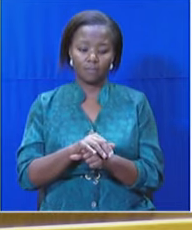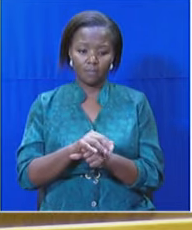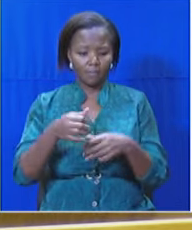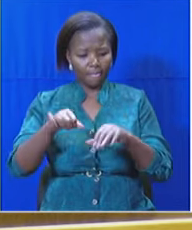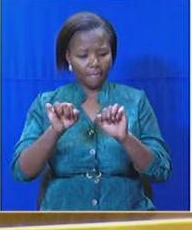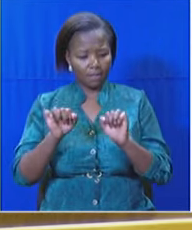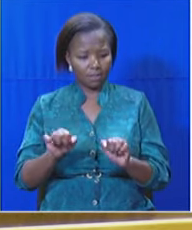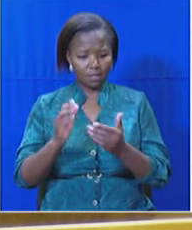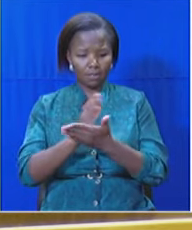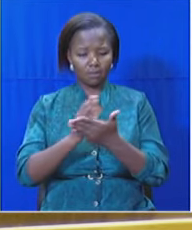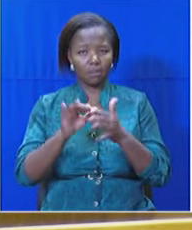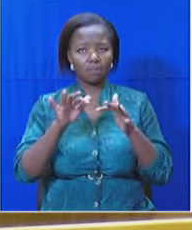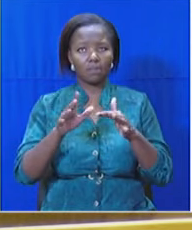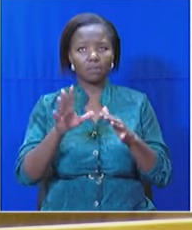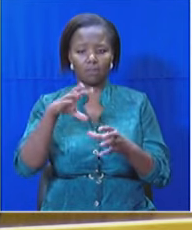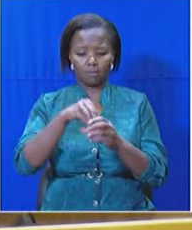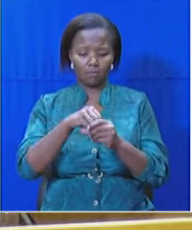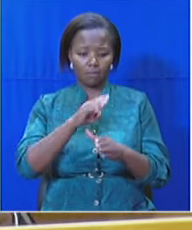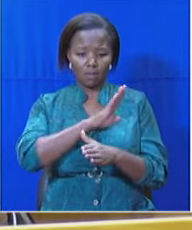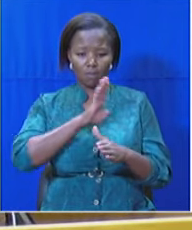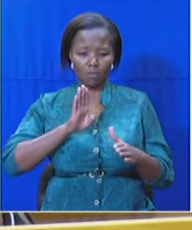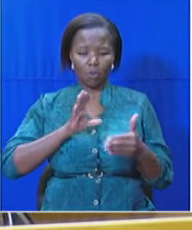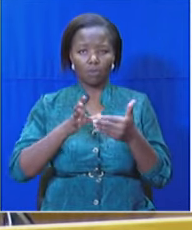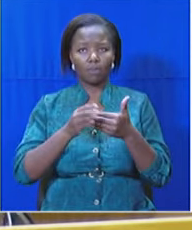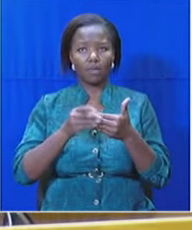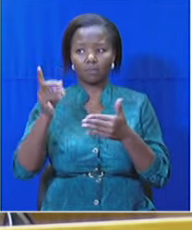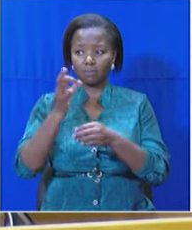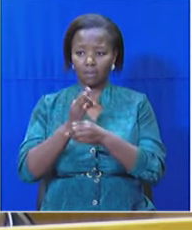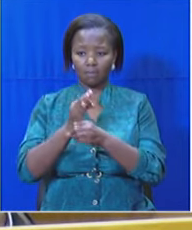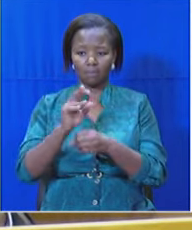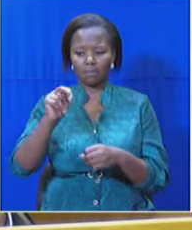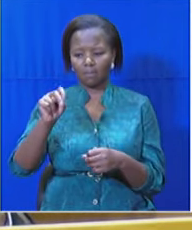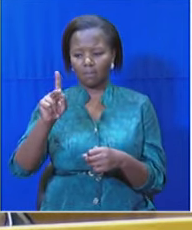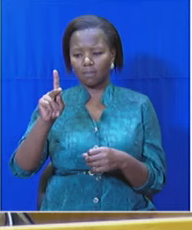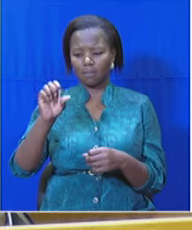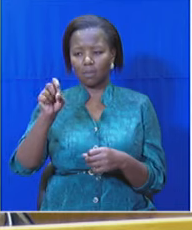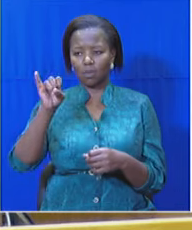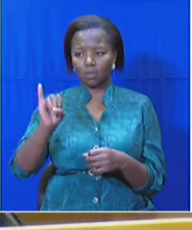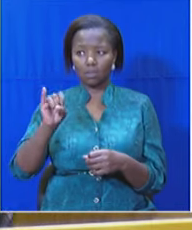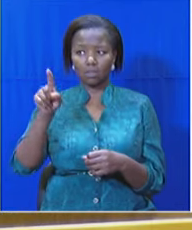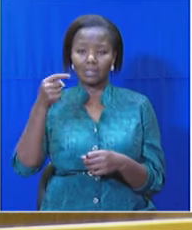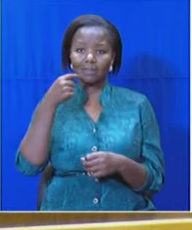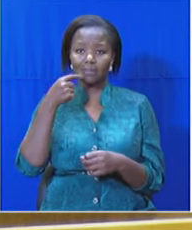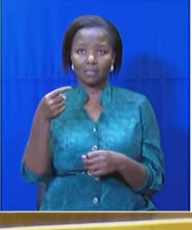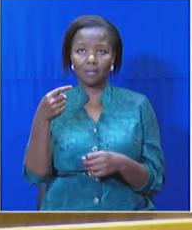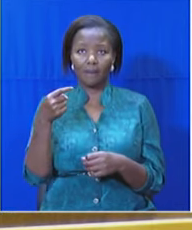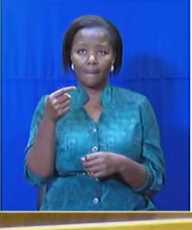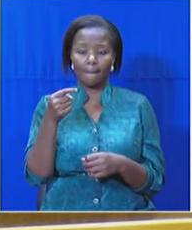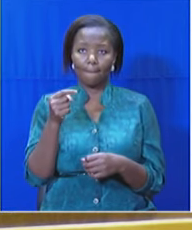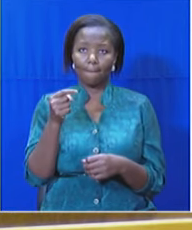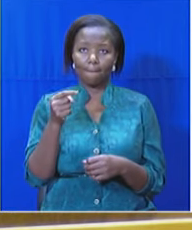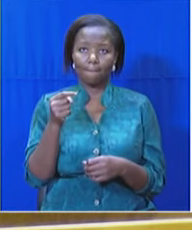chairpersons who are elected as board members ubaba uNkosi ubona ukuthi baya benefita and yena ka benefit.